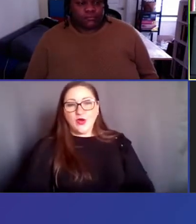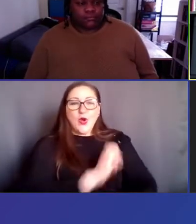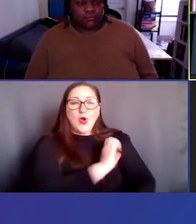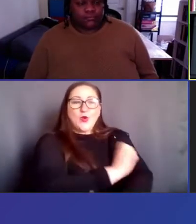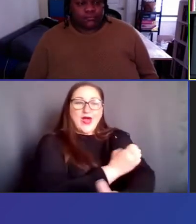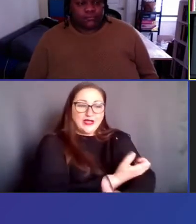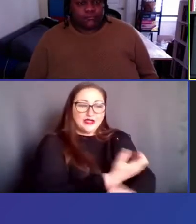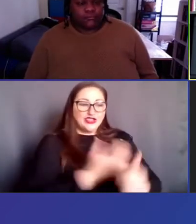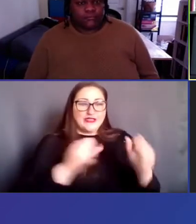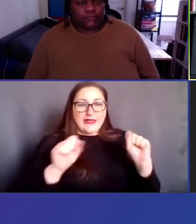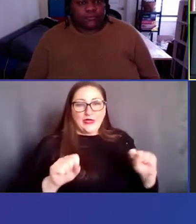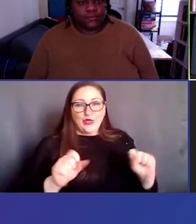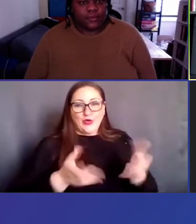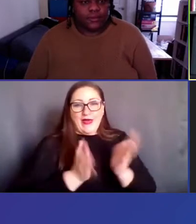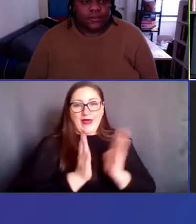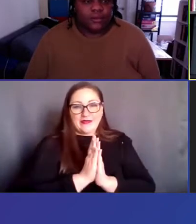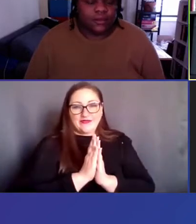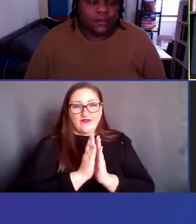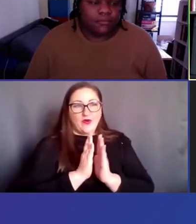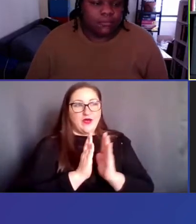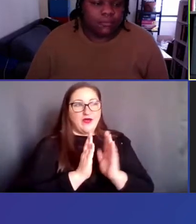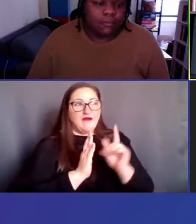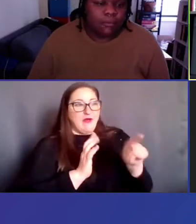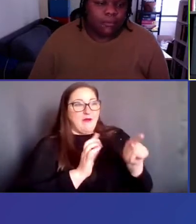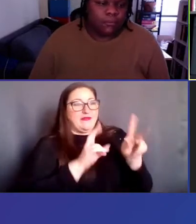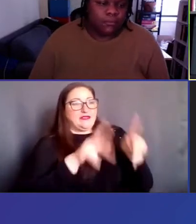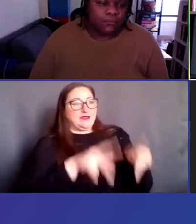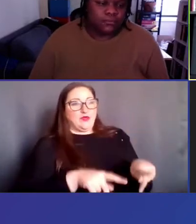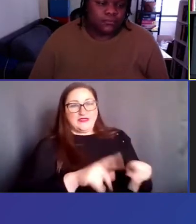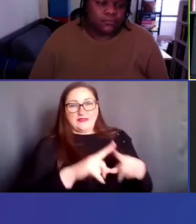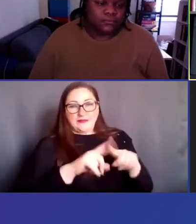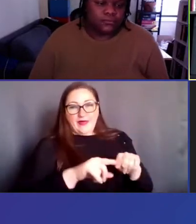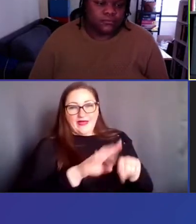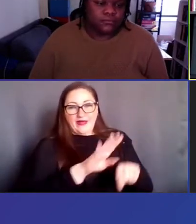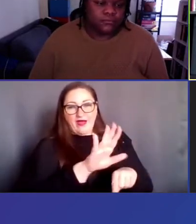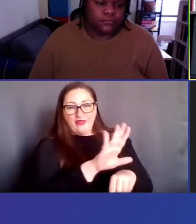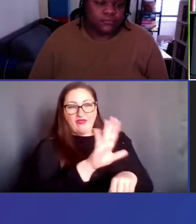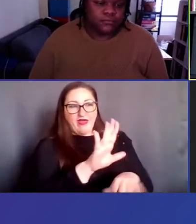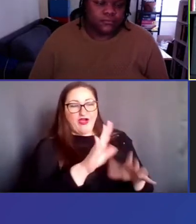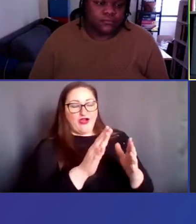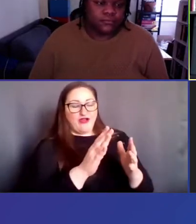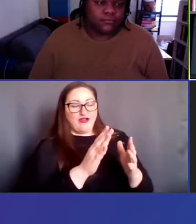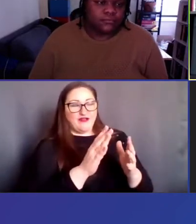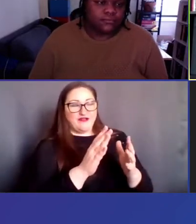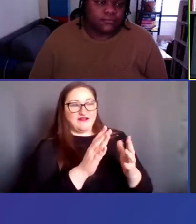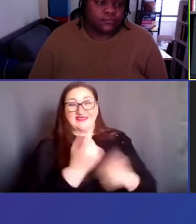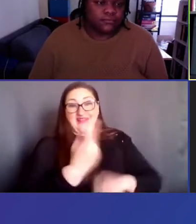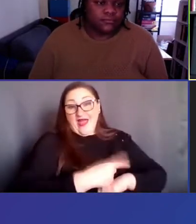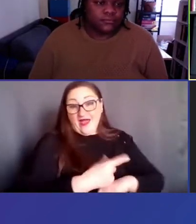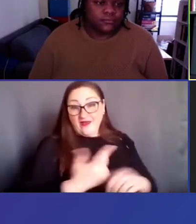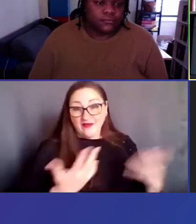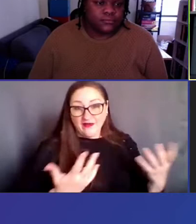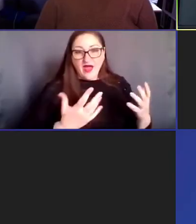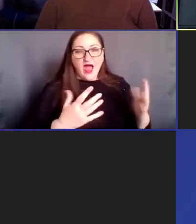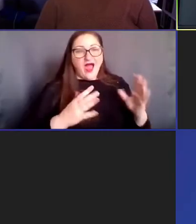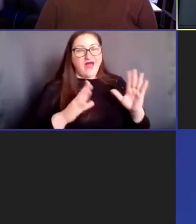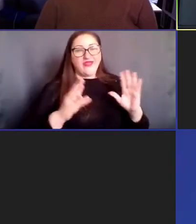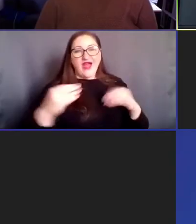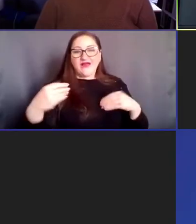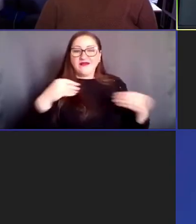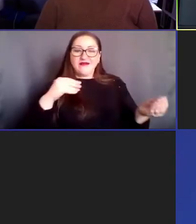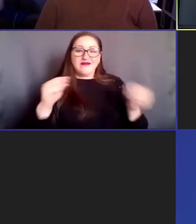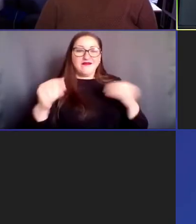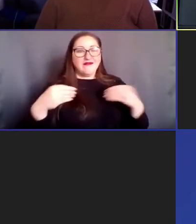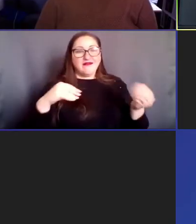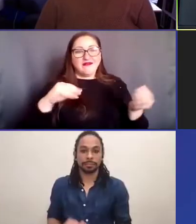ask for from someone depending on where they are that day? And I feel like that's constantly in flux, and